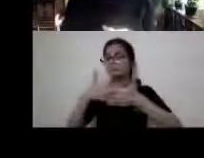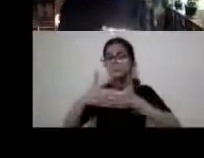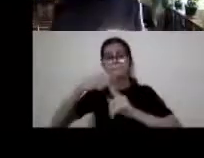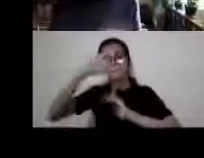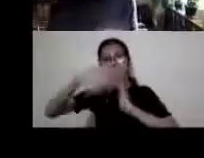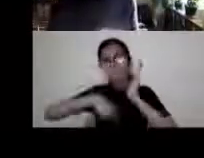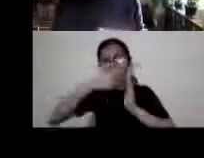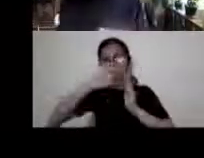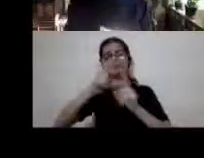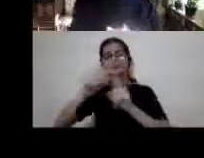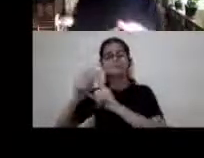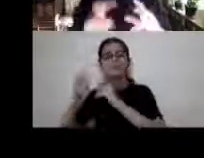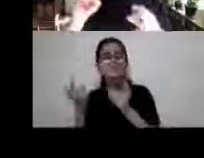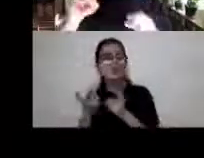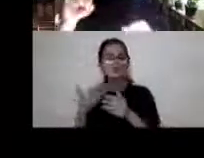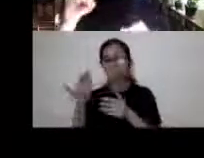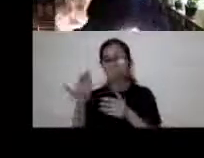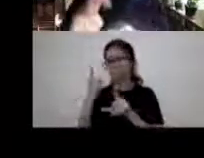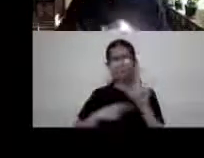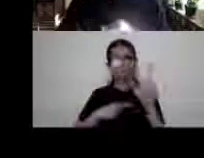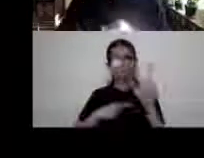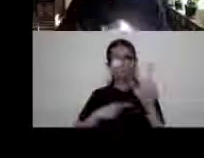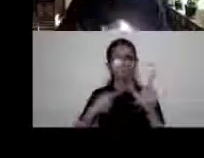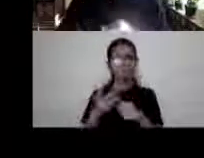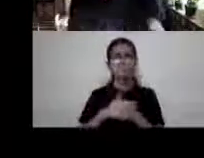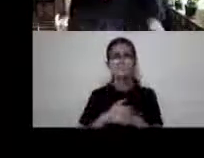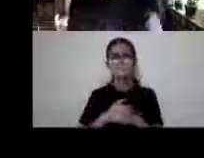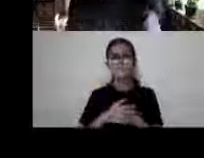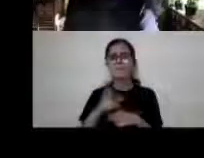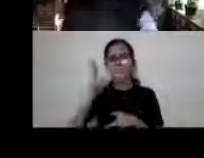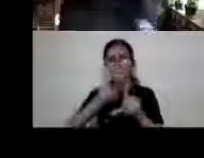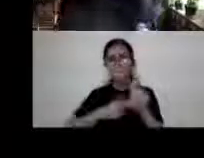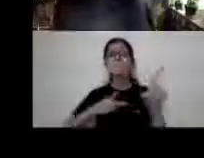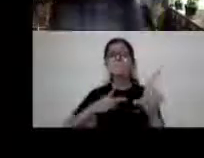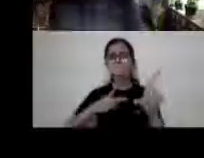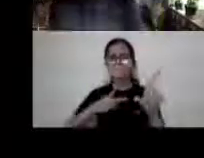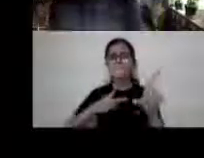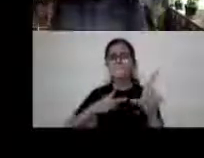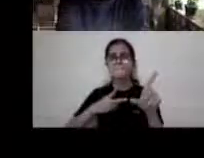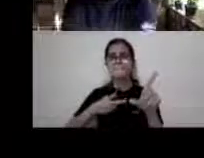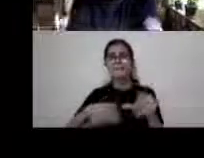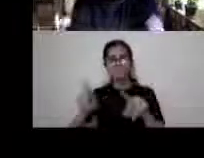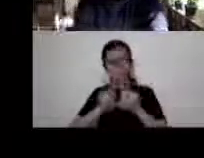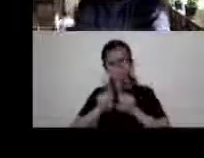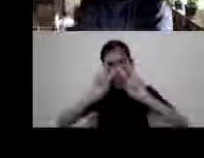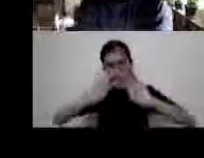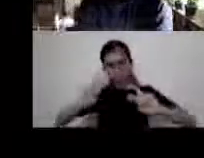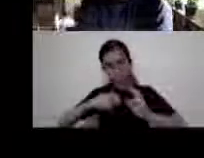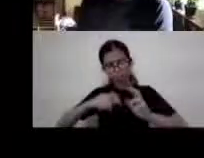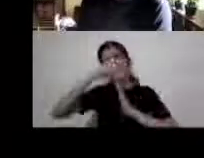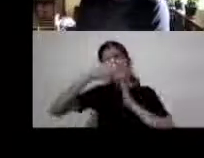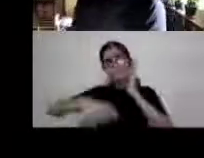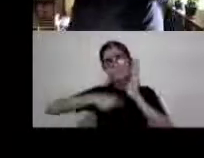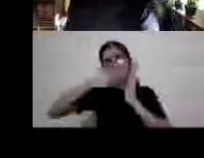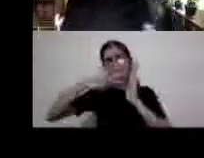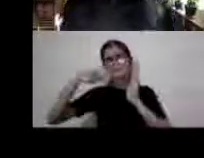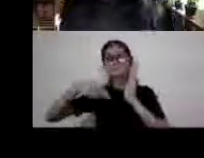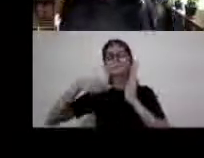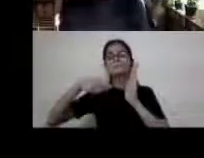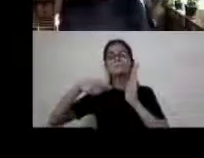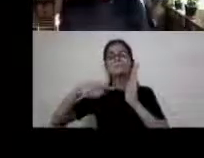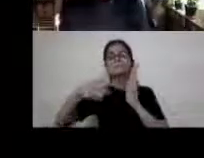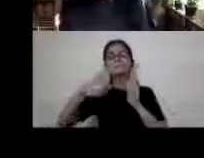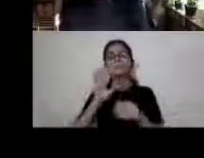doing until last year for 2 years was also a kind of a research project in a very, very sad